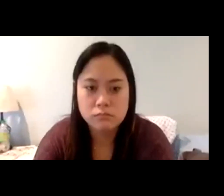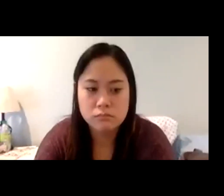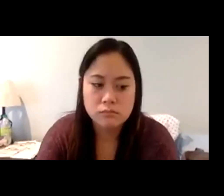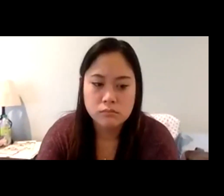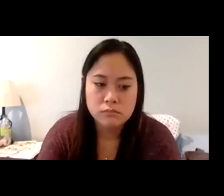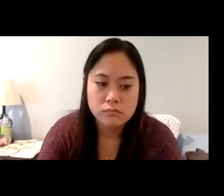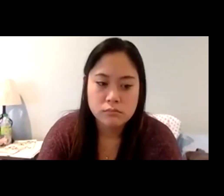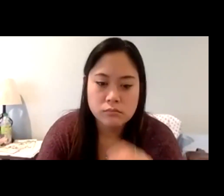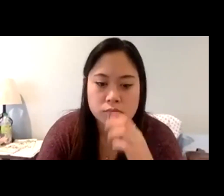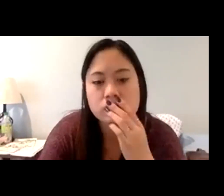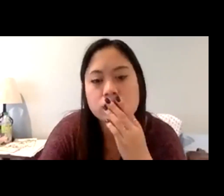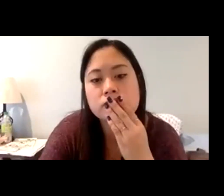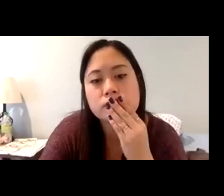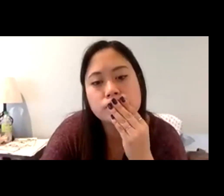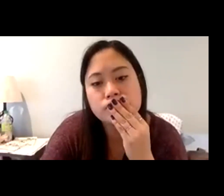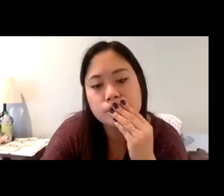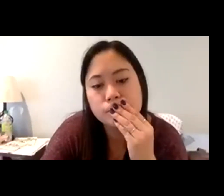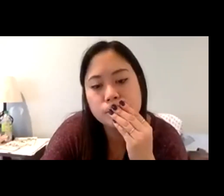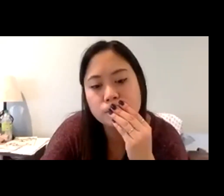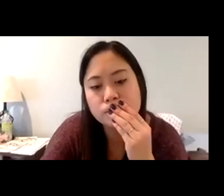think of that, we're thinking of something that,